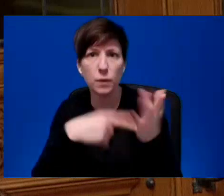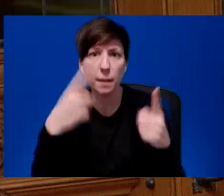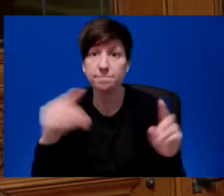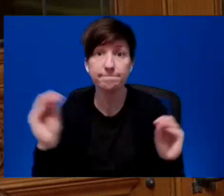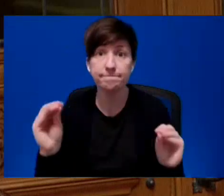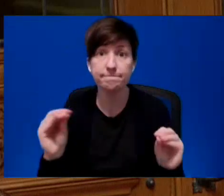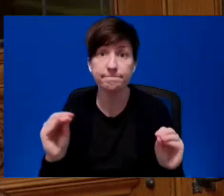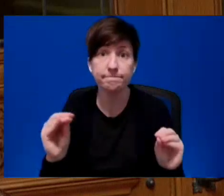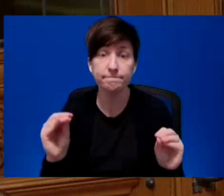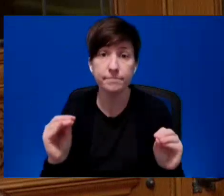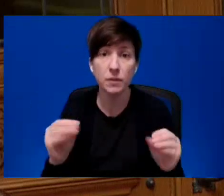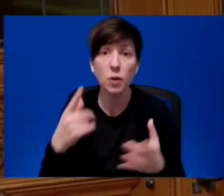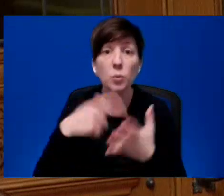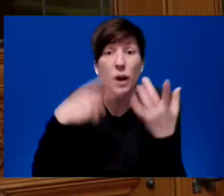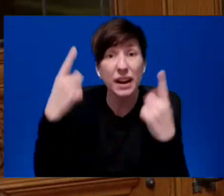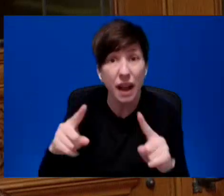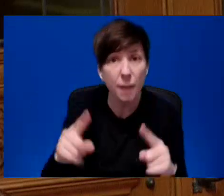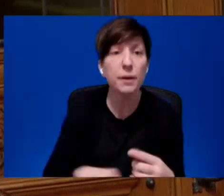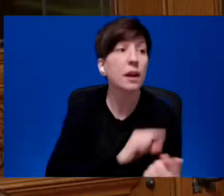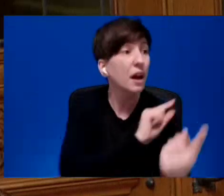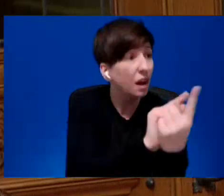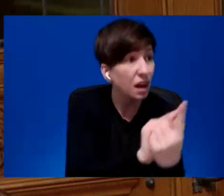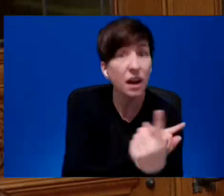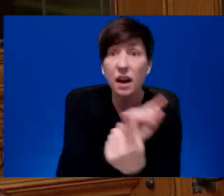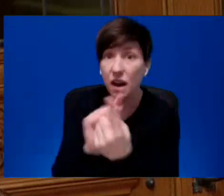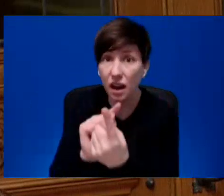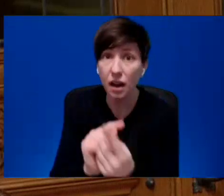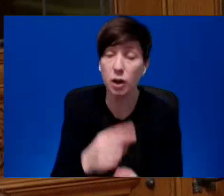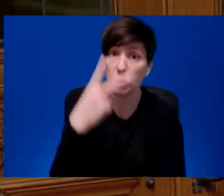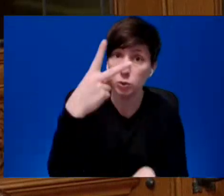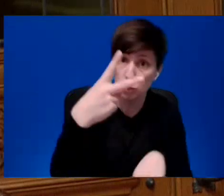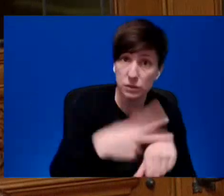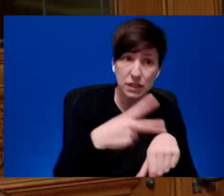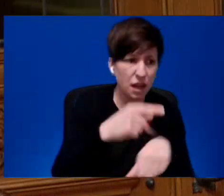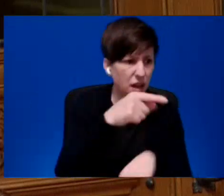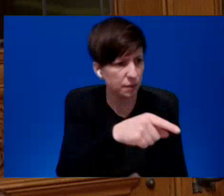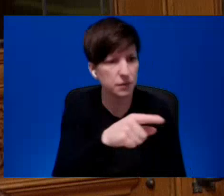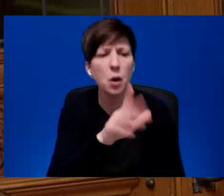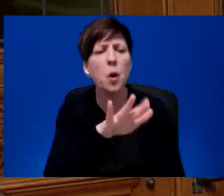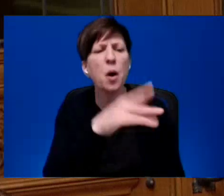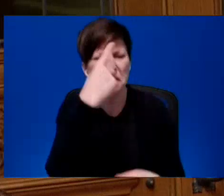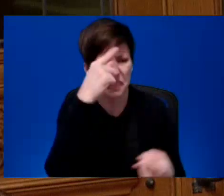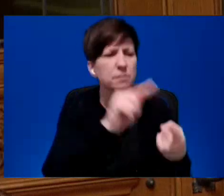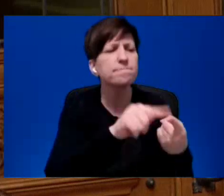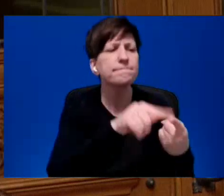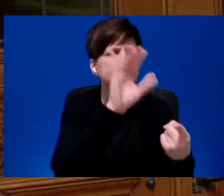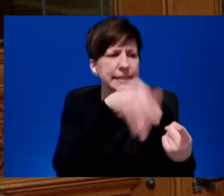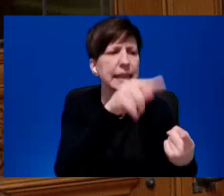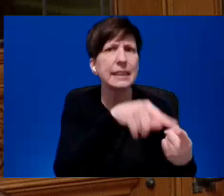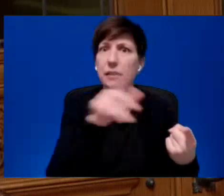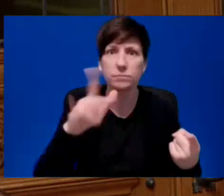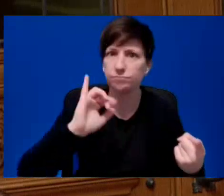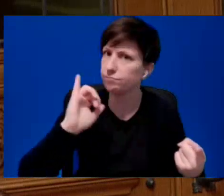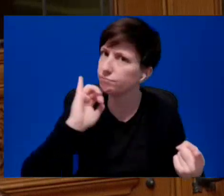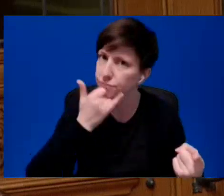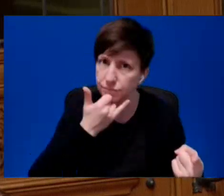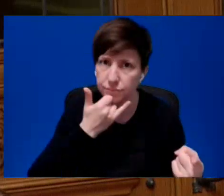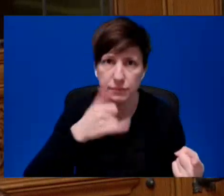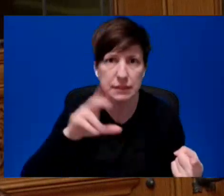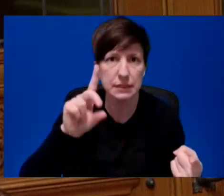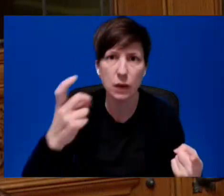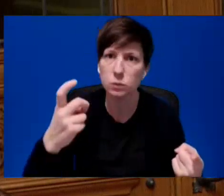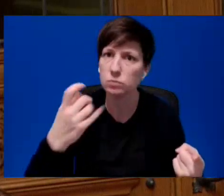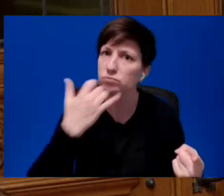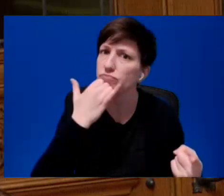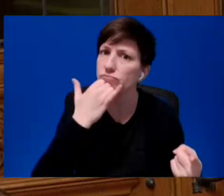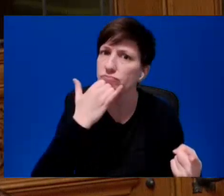incorrectly twice by this NDP's failing healthcare system. She died